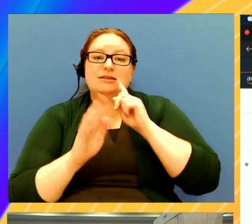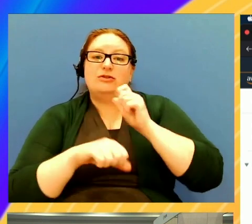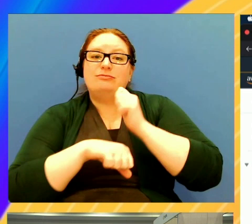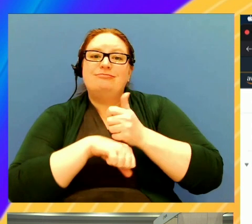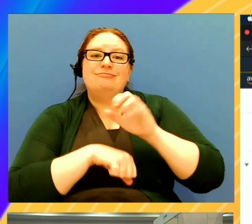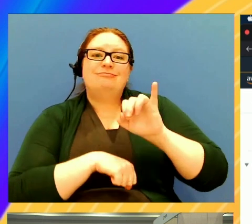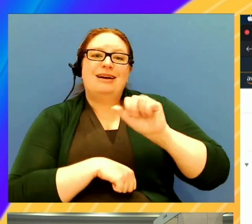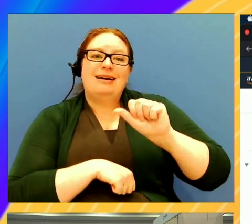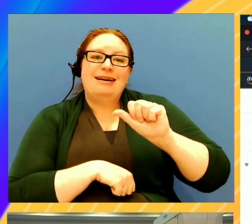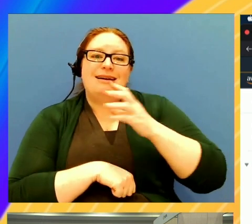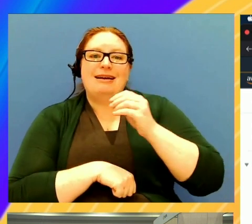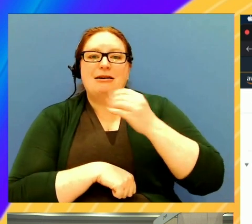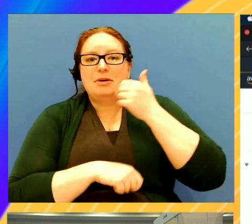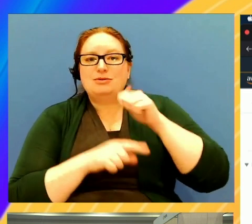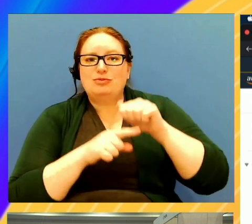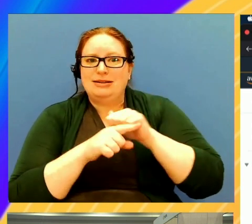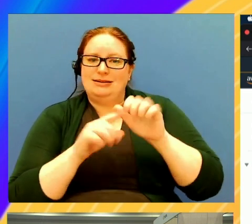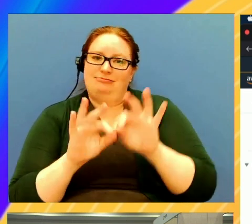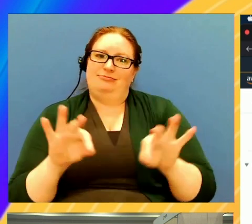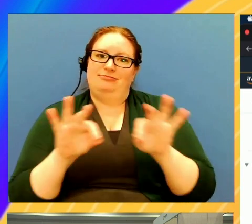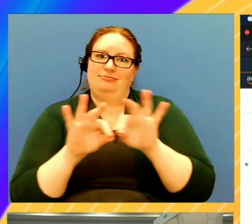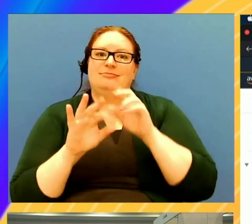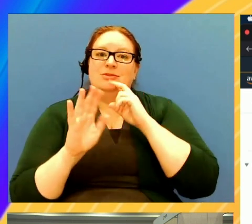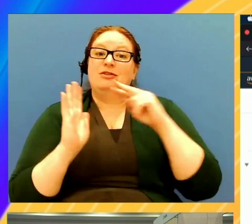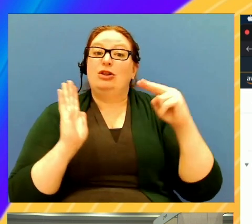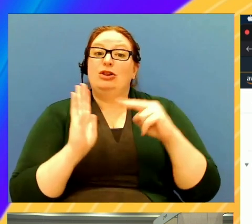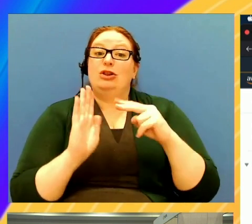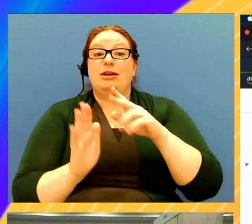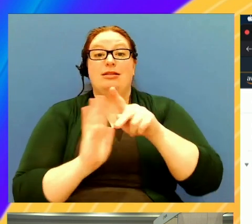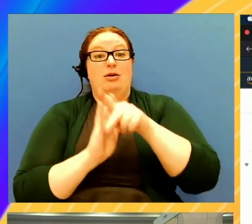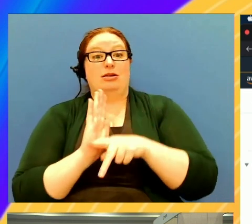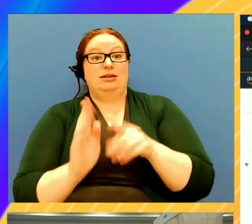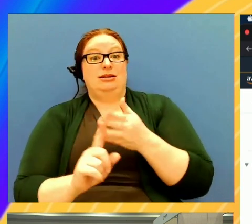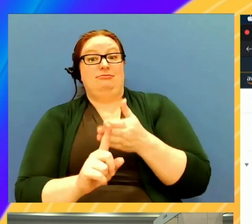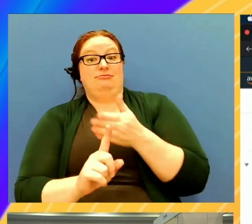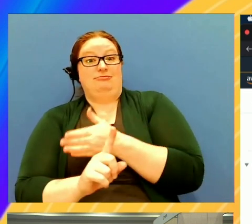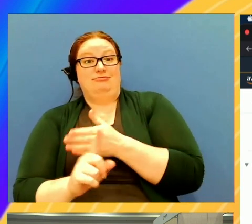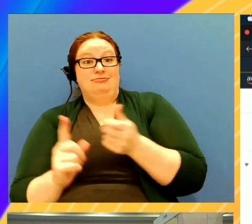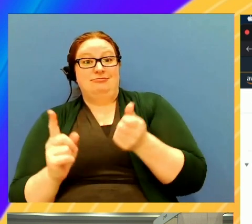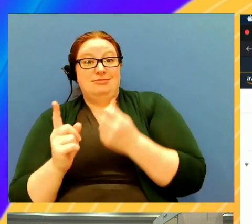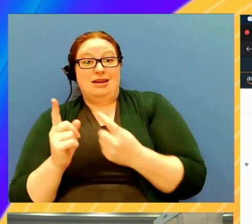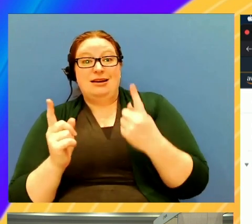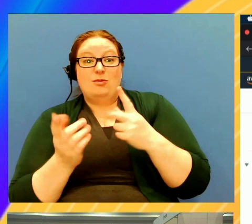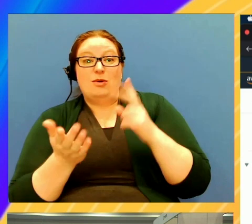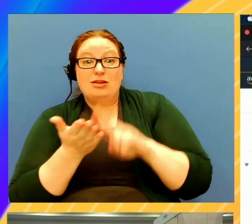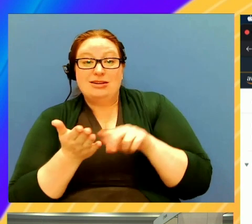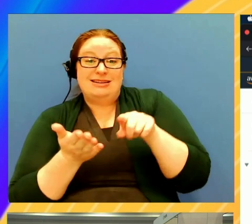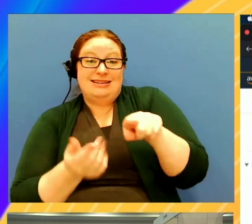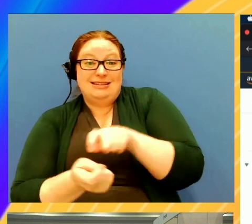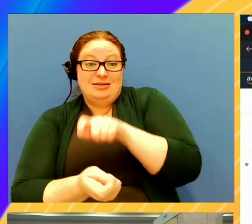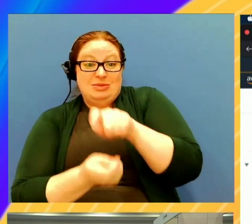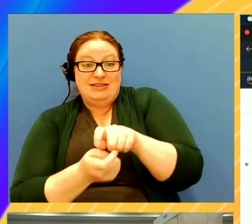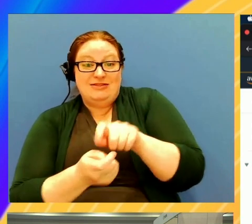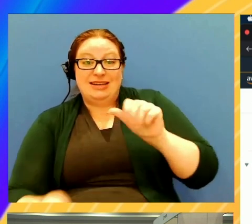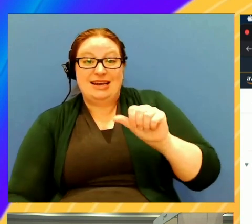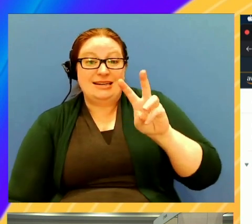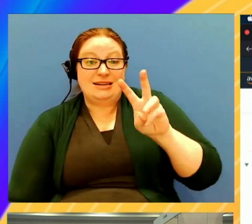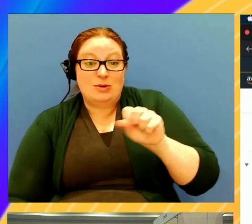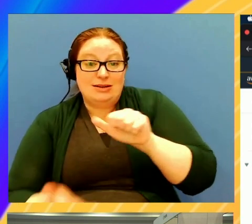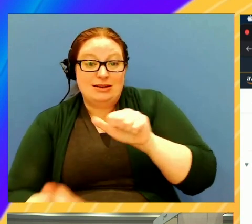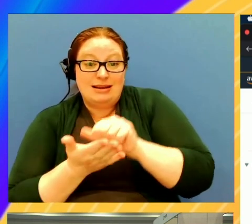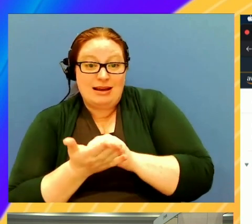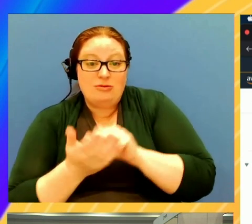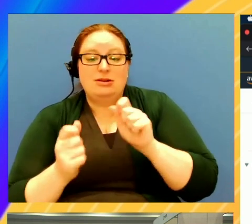important, because if we looked at the policy previously, anyone that logged into this specific AWS account is able to